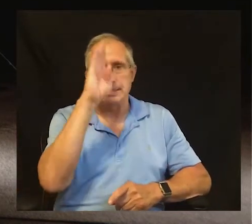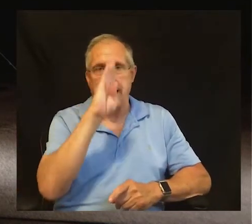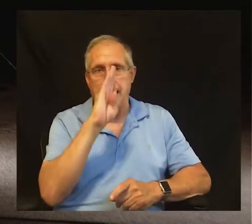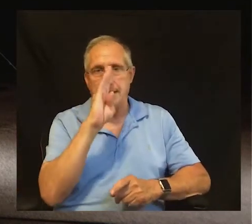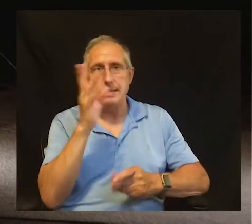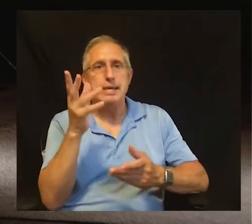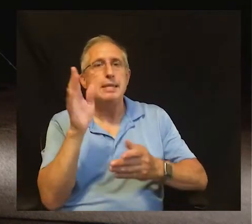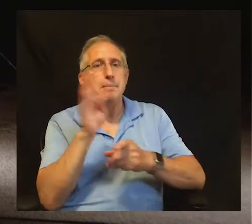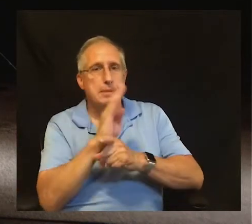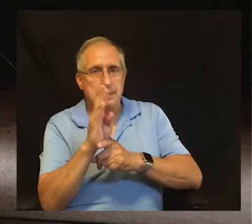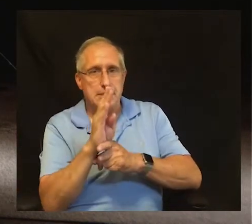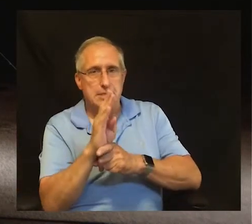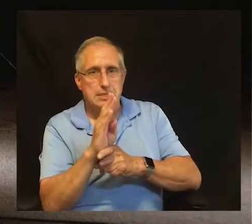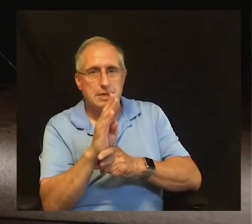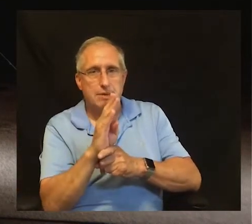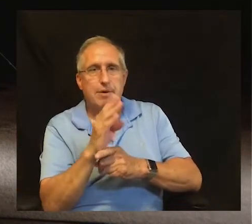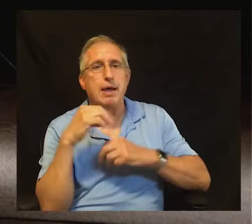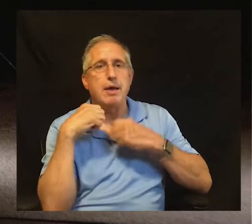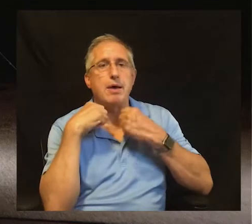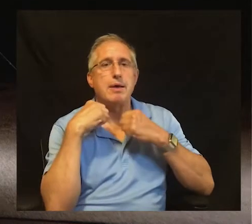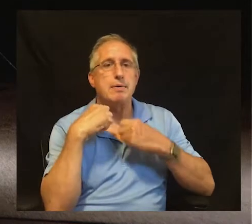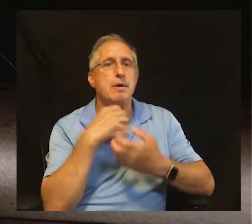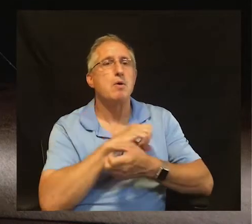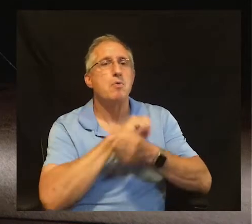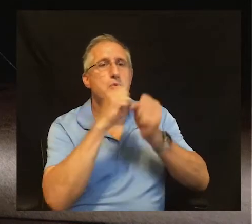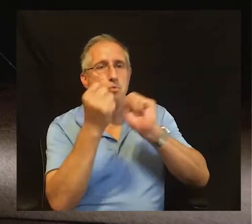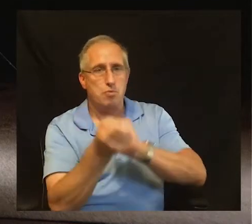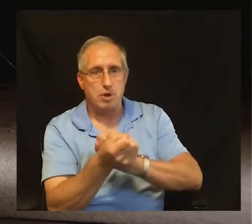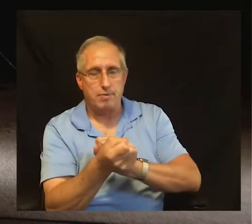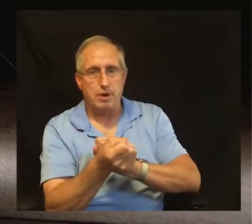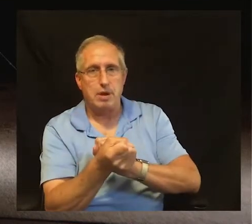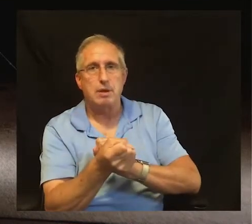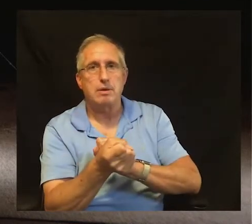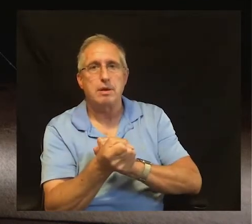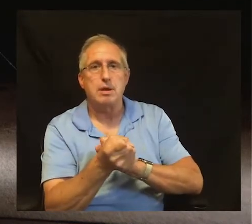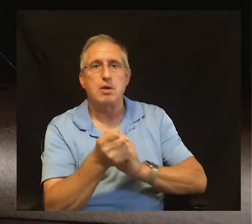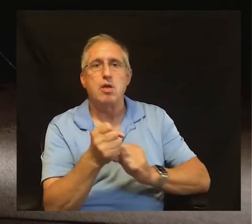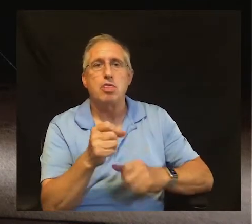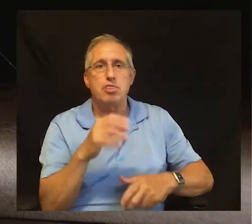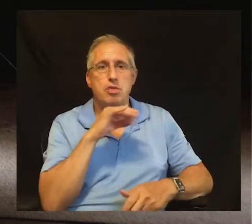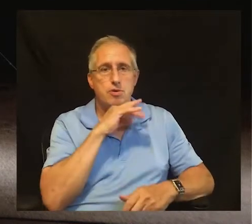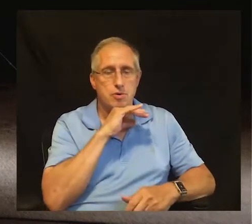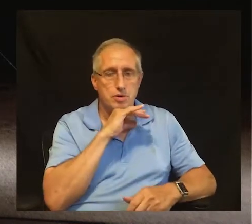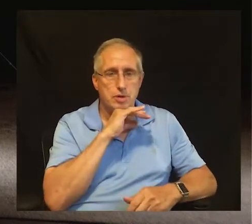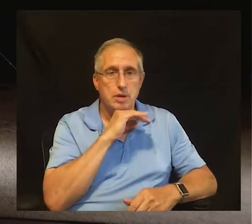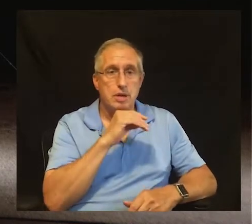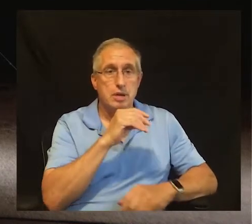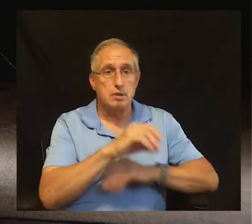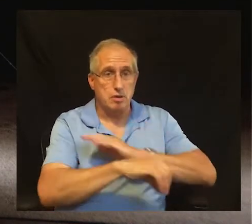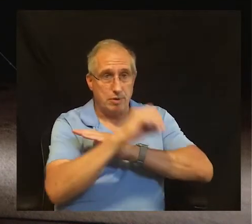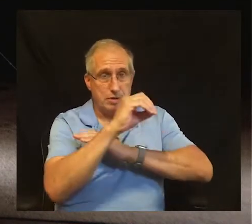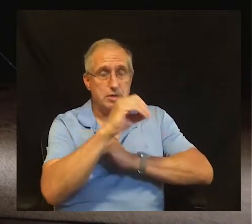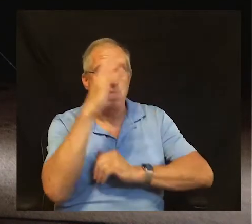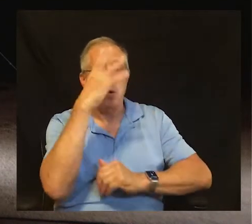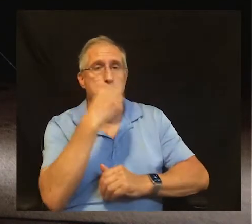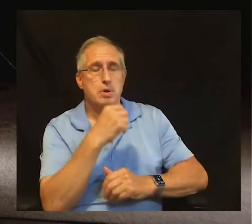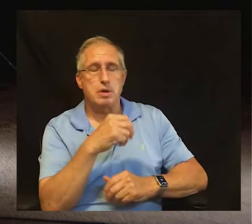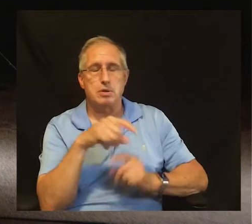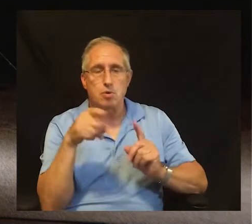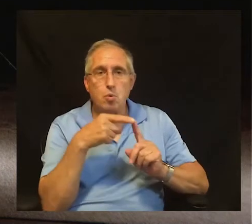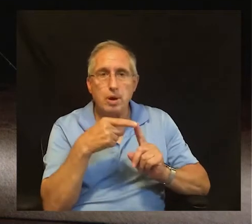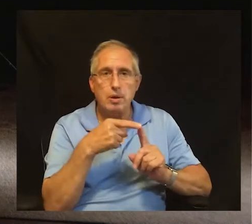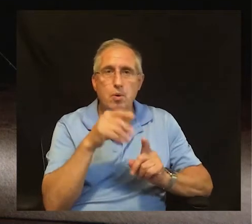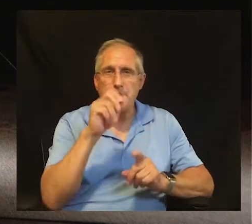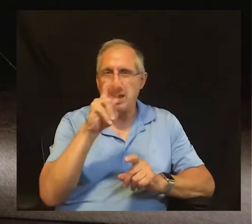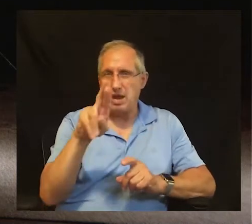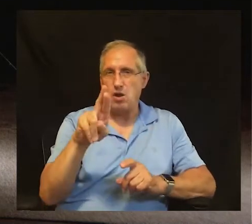the business of redeeming the dirt. I just have to read that again. Sunrises are the prettiest when the air